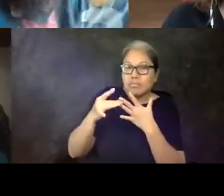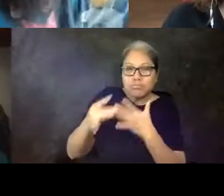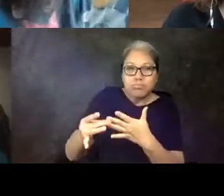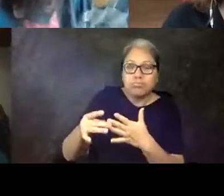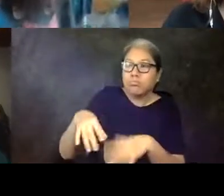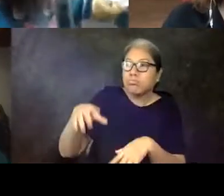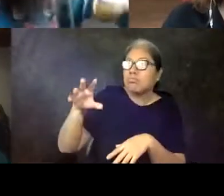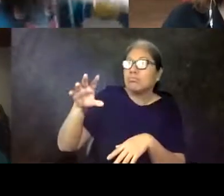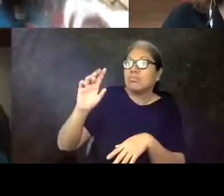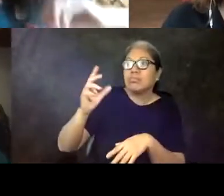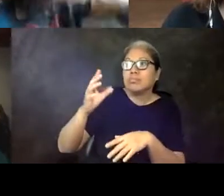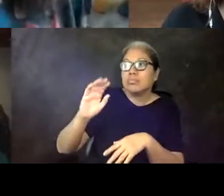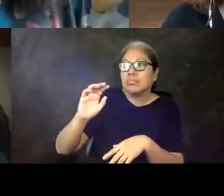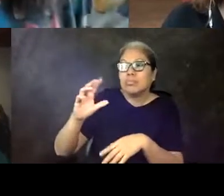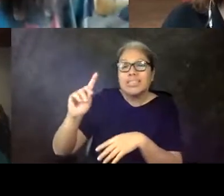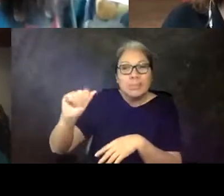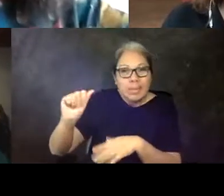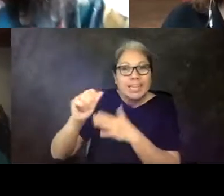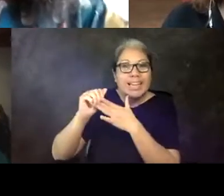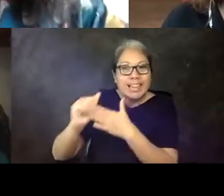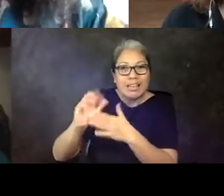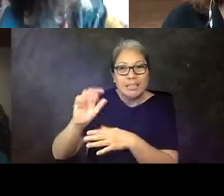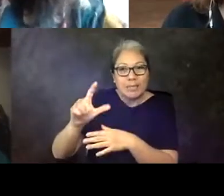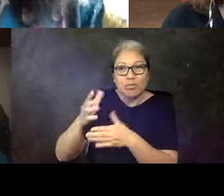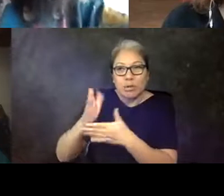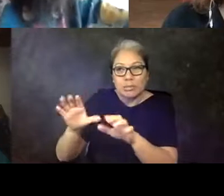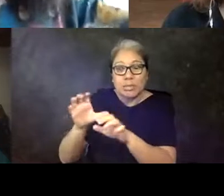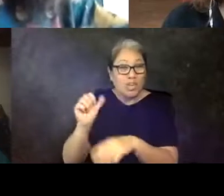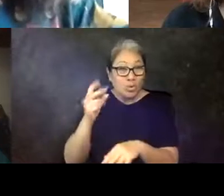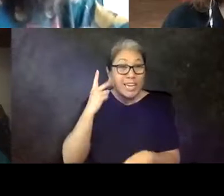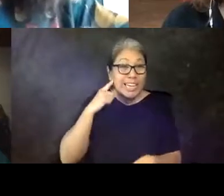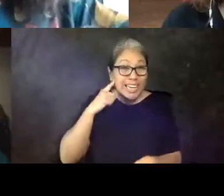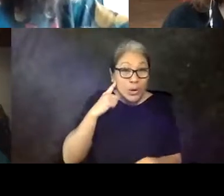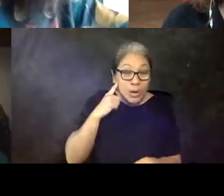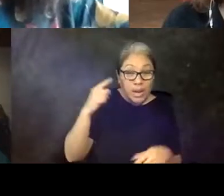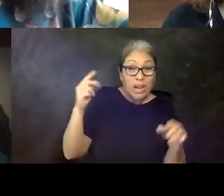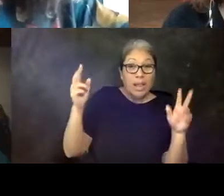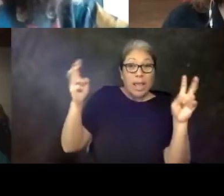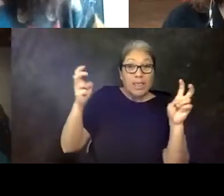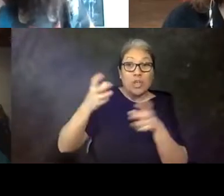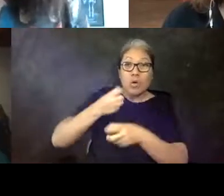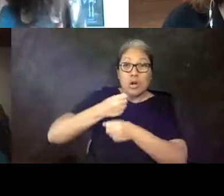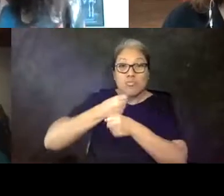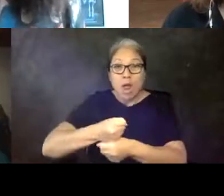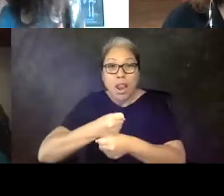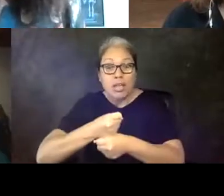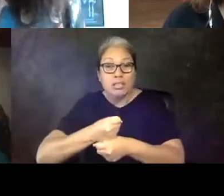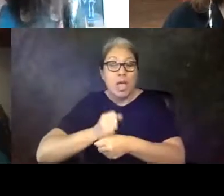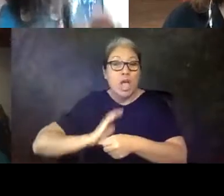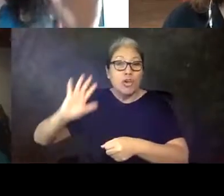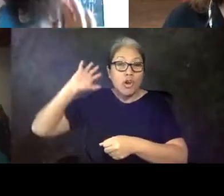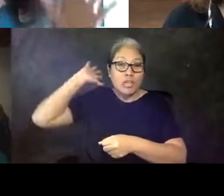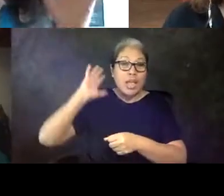You could hear it in those early slogans, the rallies of the early days of the independent living